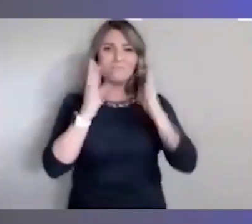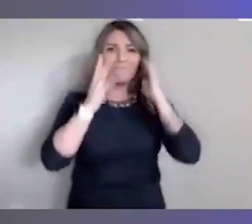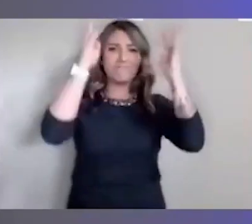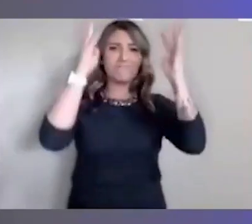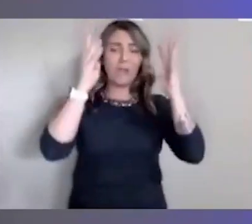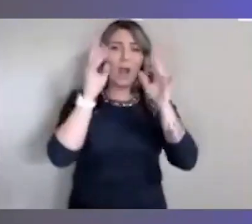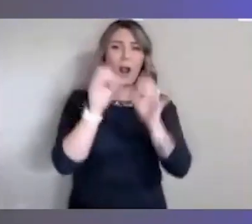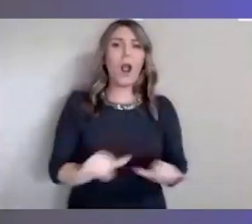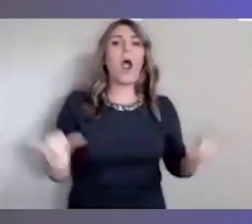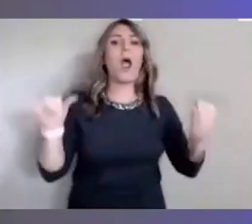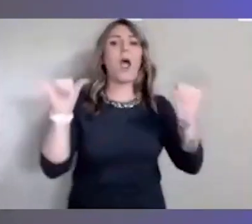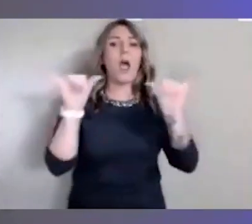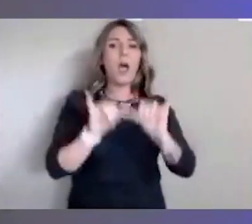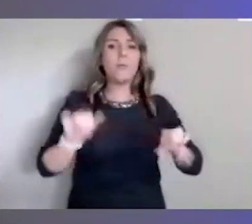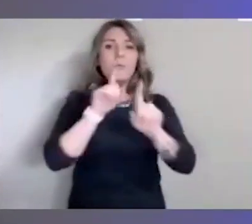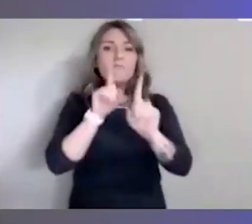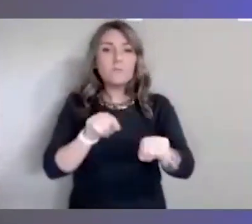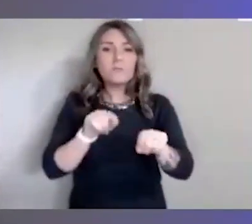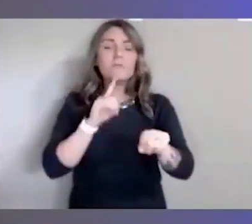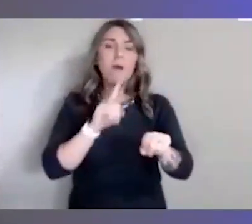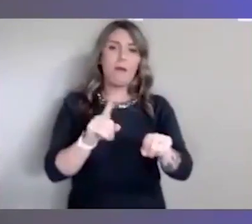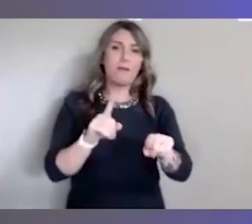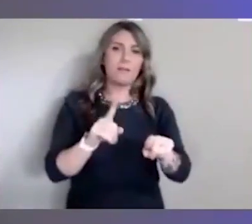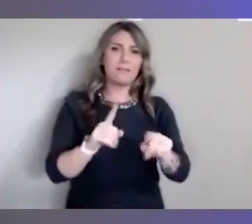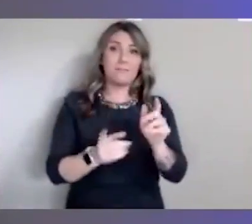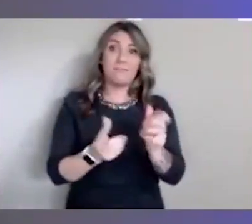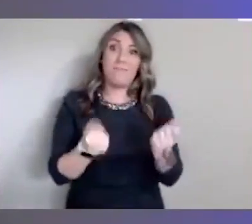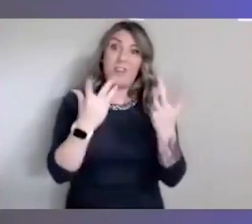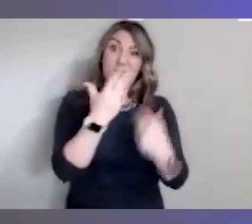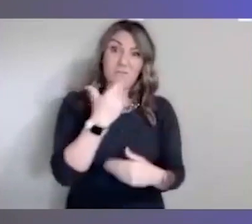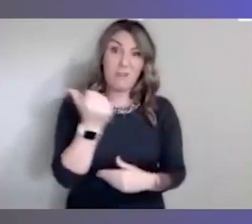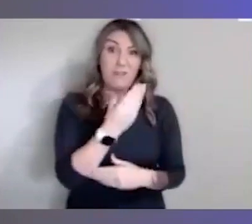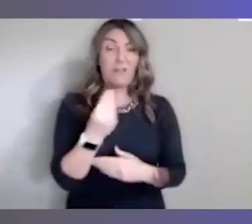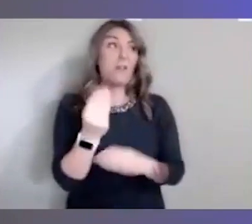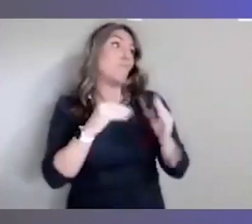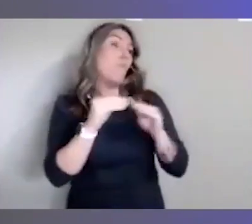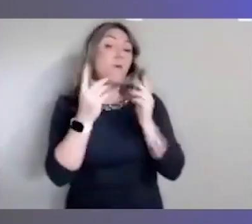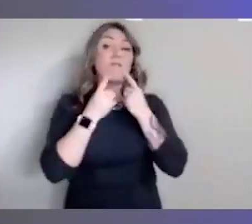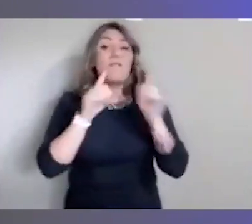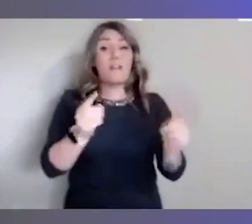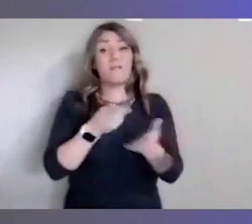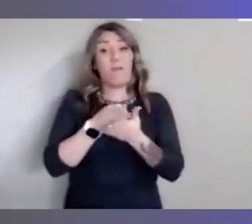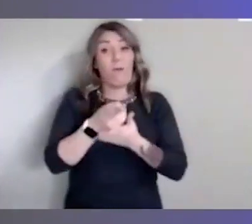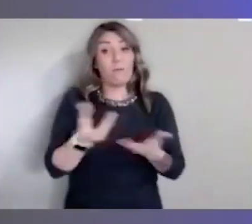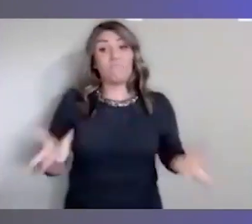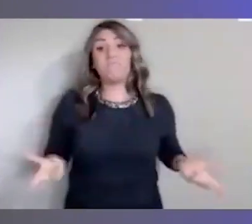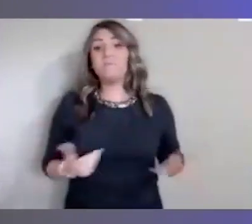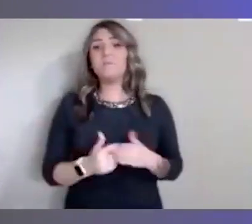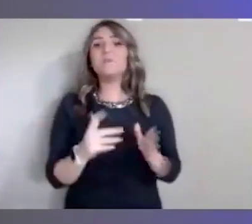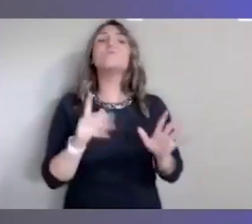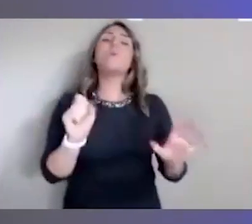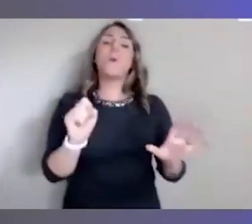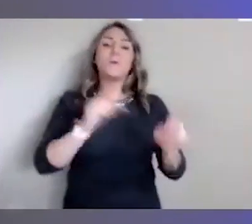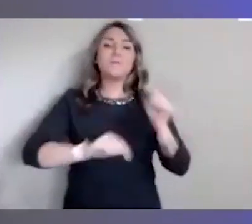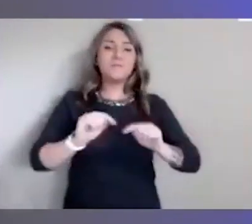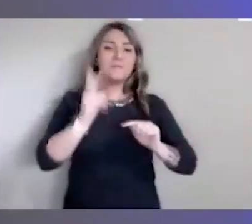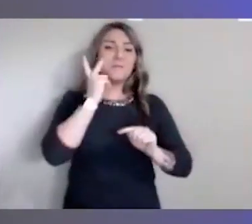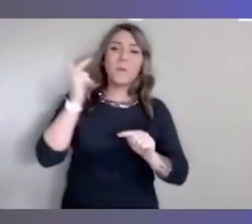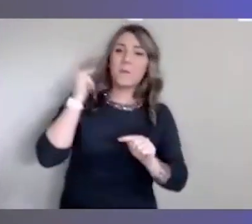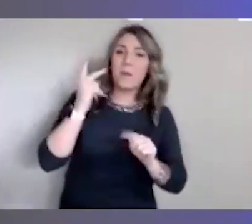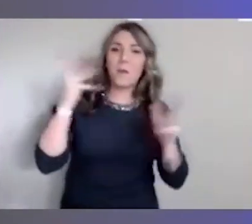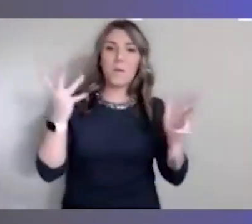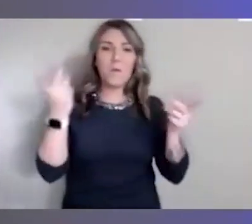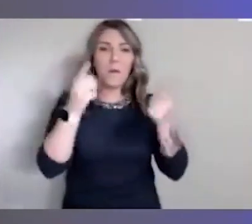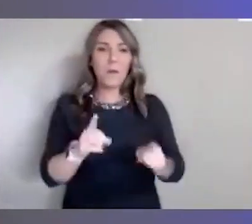response that I think would have been much better and much more effective. I look back, so I think what happened with us is it was